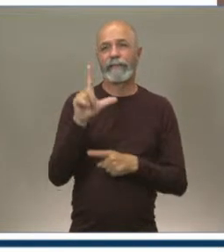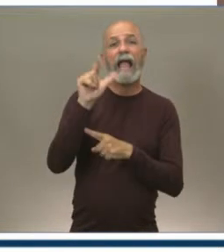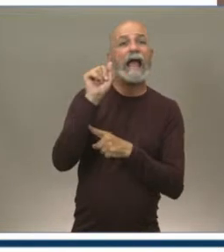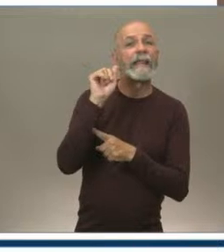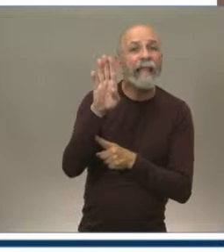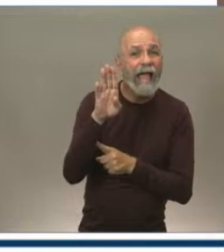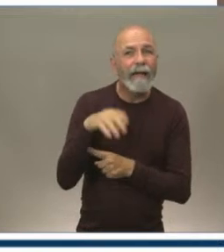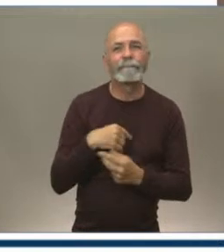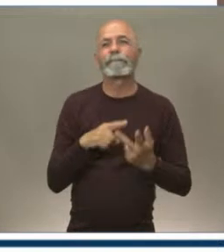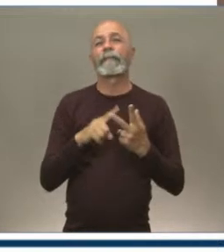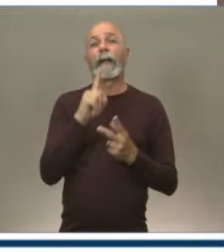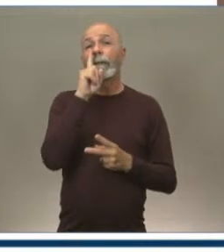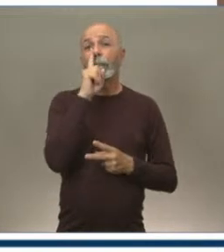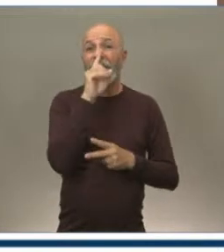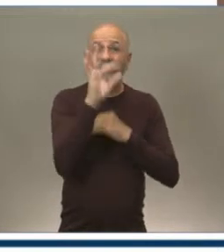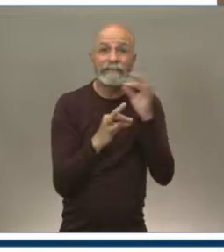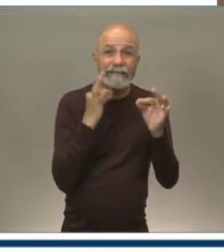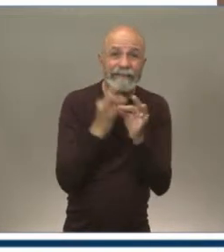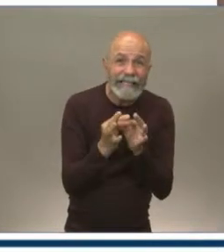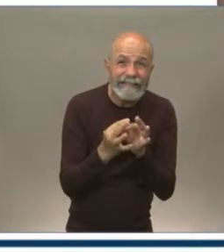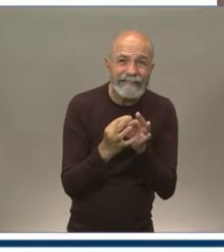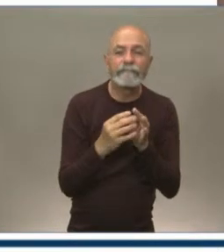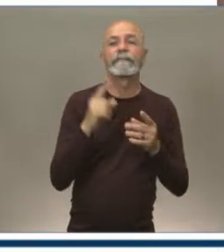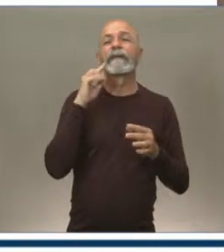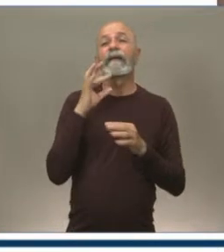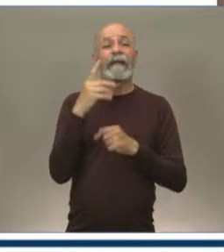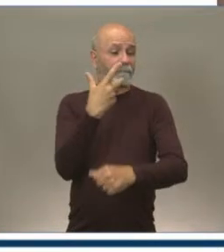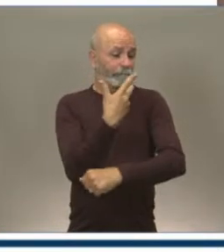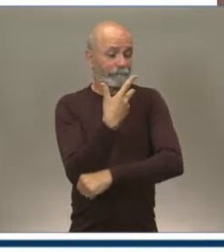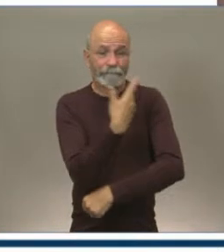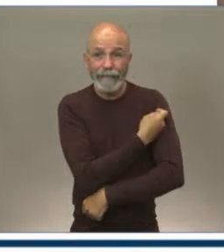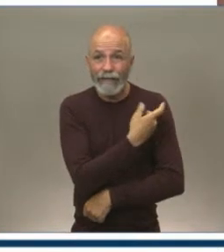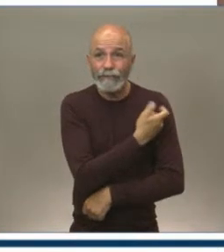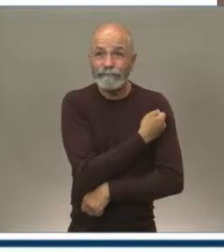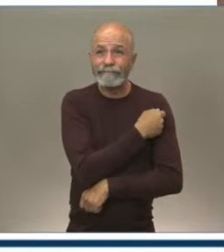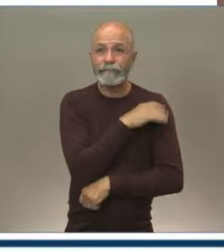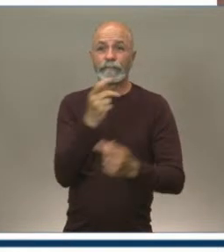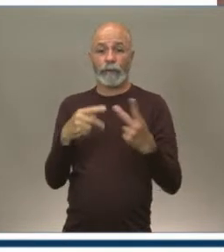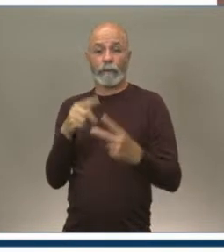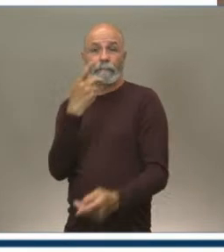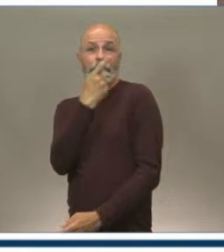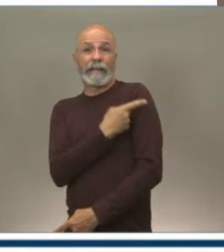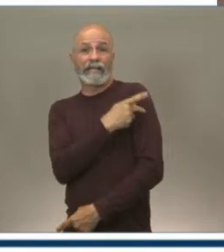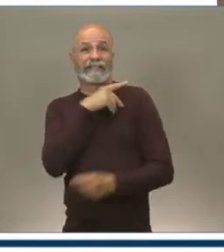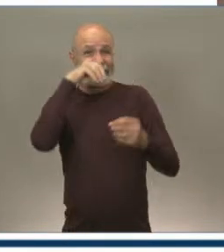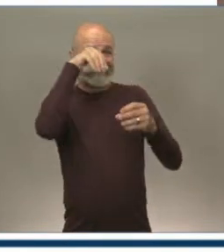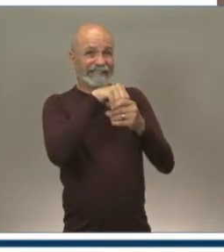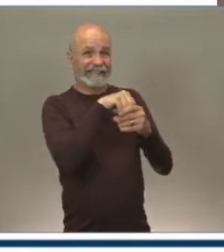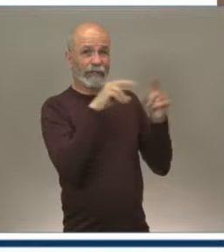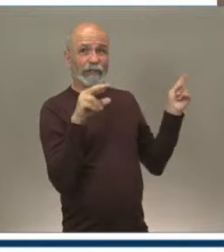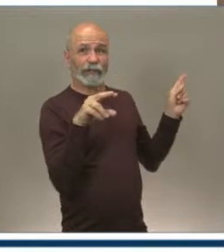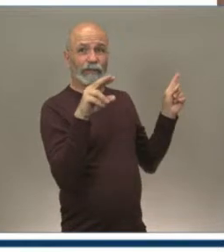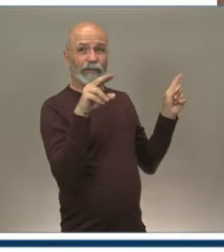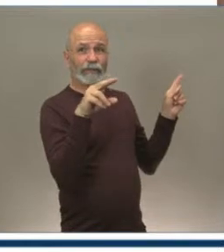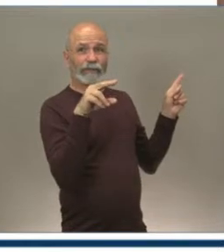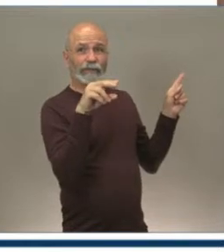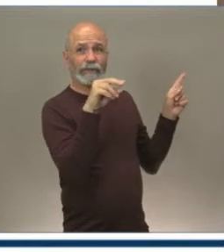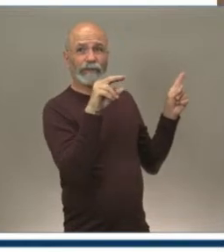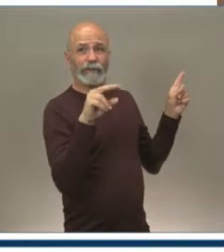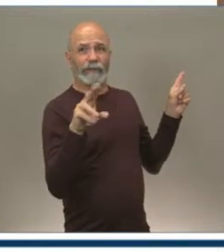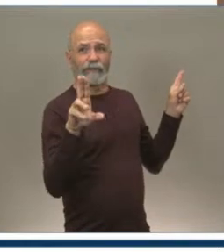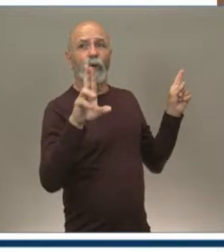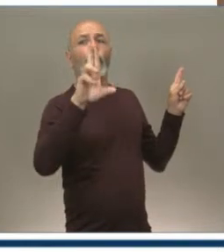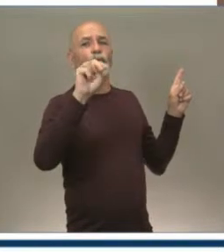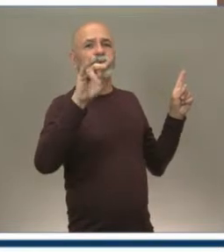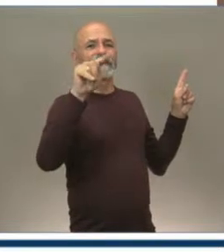testing and vaccine clinics, as well as our inpatient units and intensive care units. So unfortunately, what this means is that